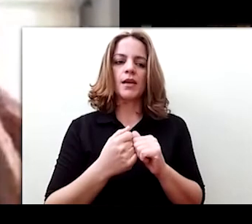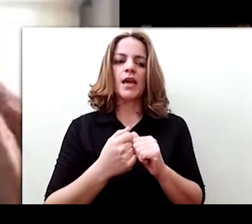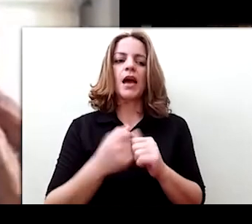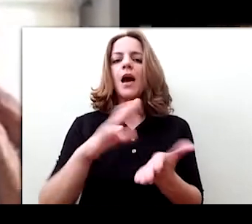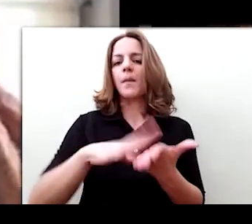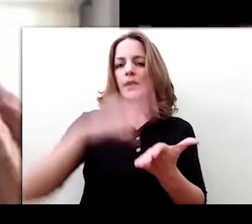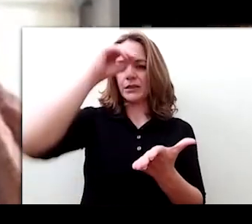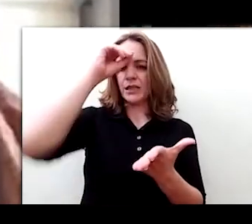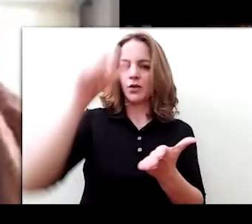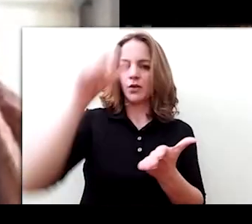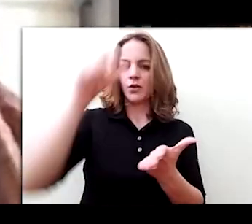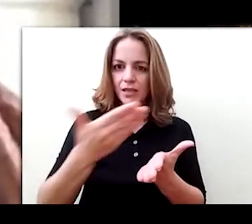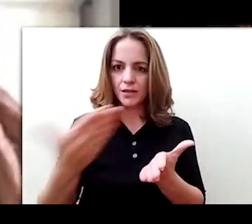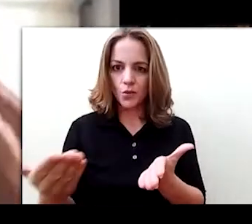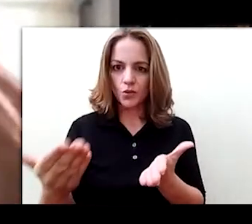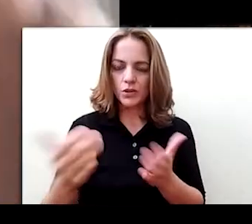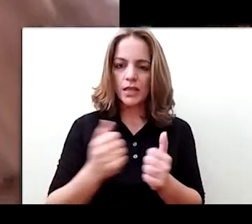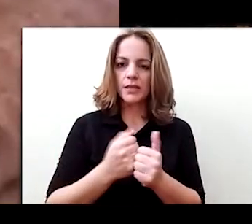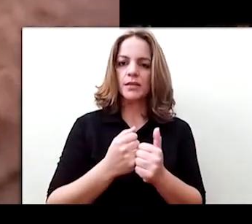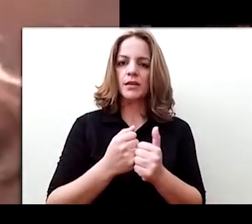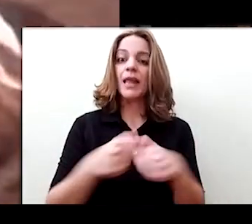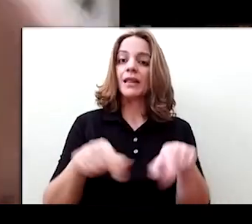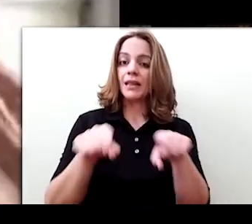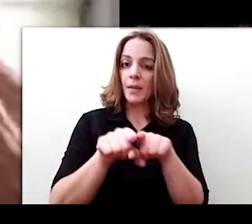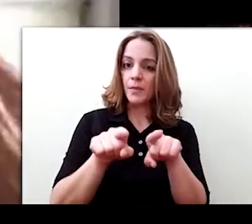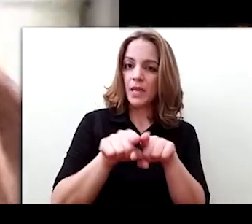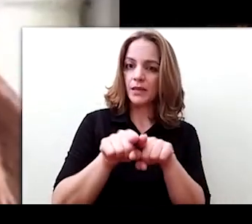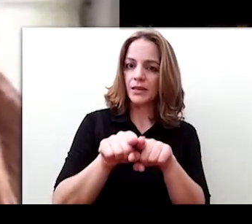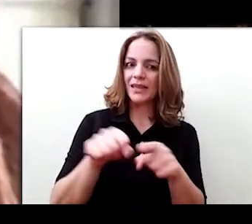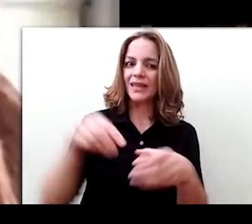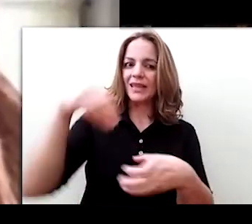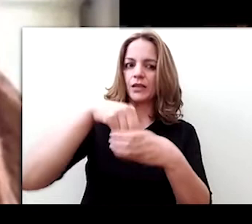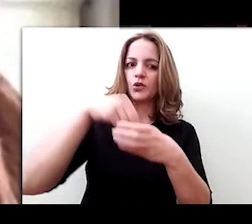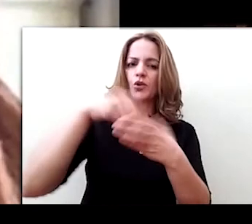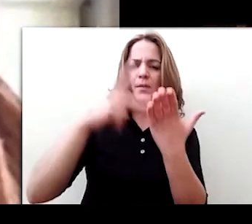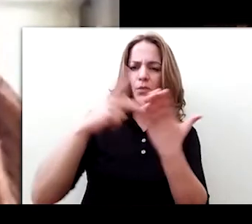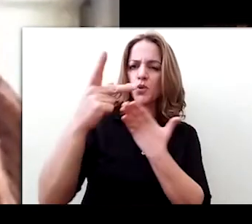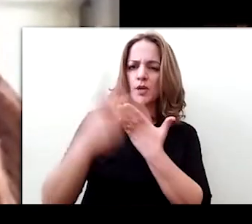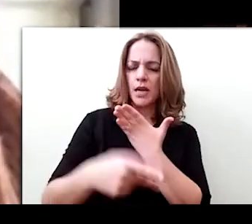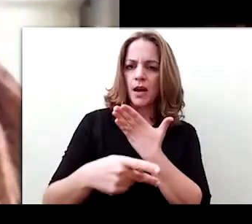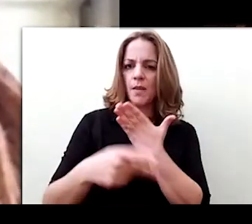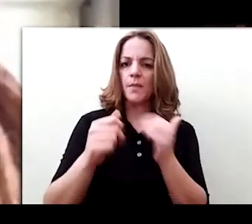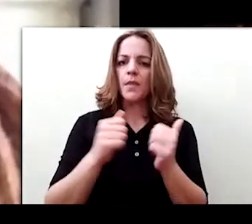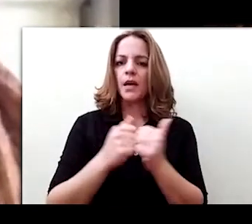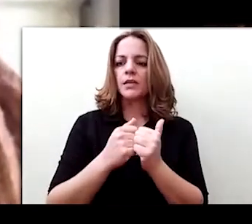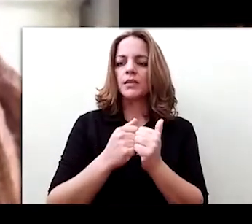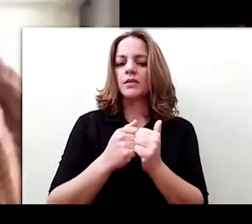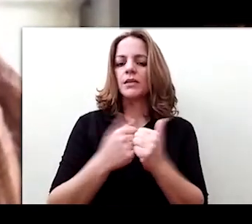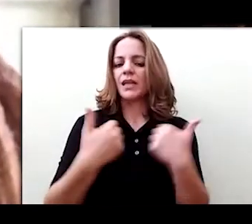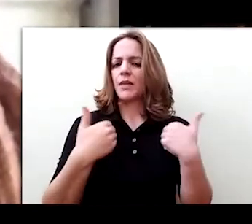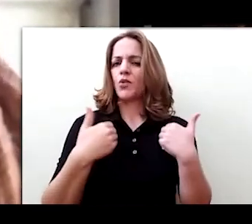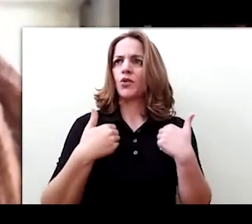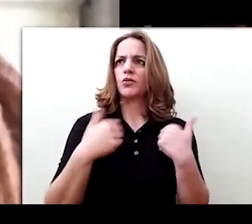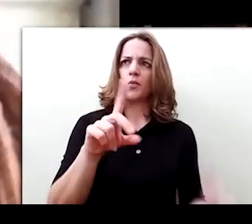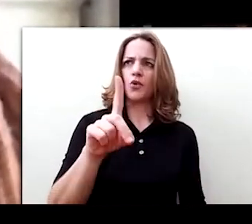the call, was part of that training program, so she can definitely say more. Marcos Dimas, Taller Boricua, also as part of that